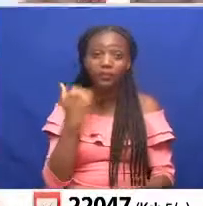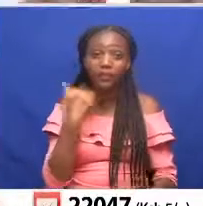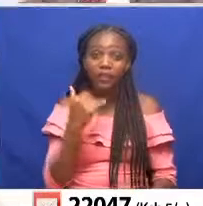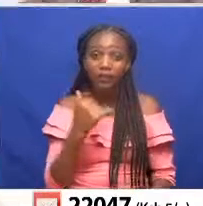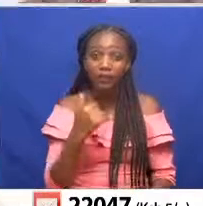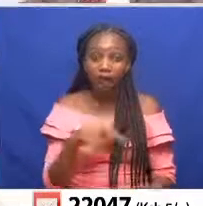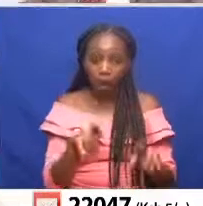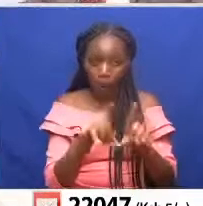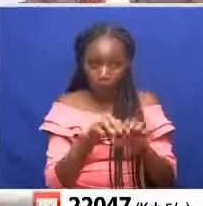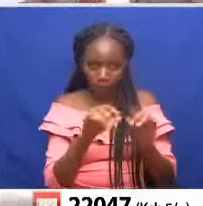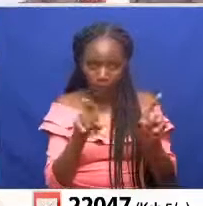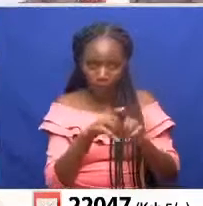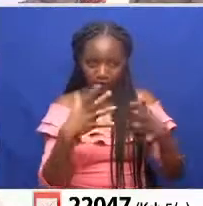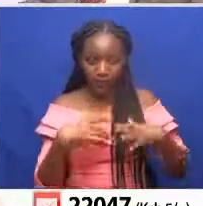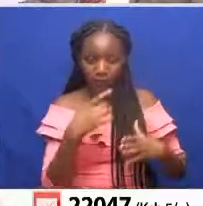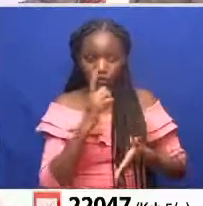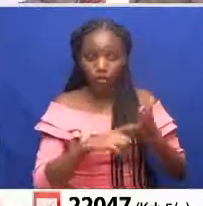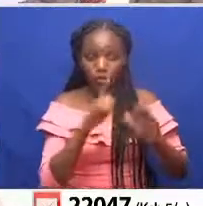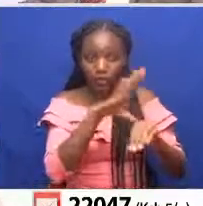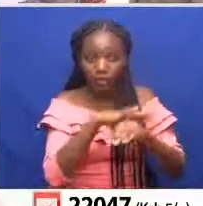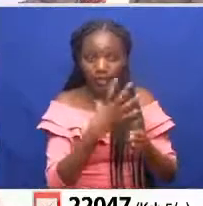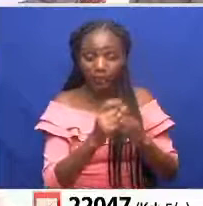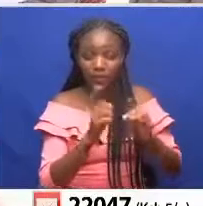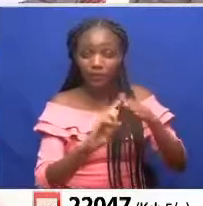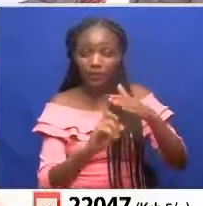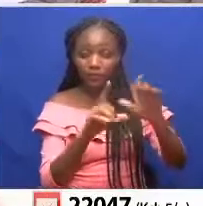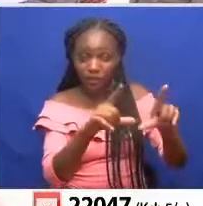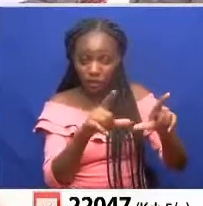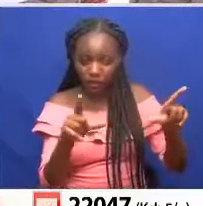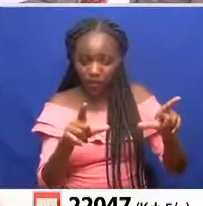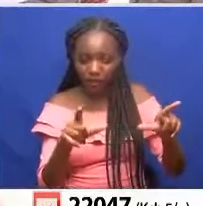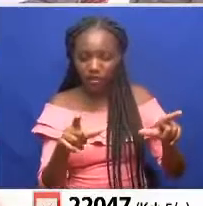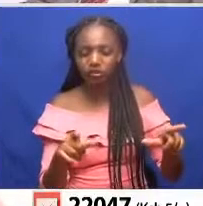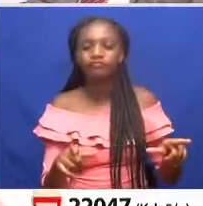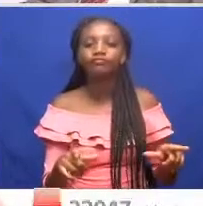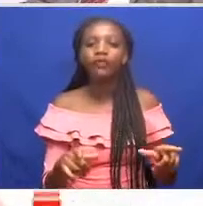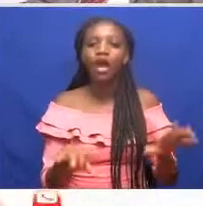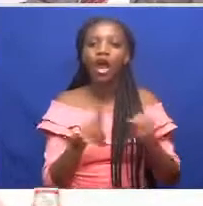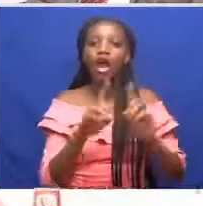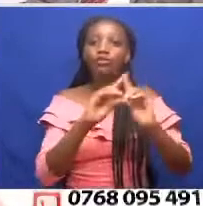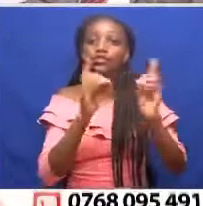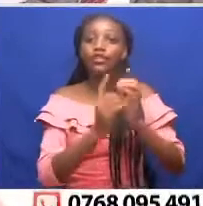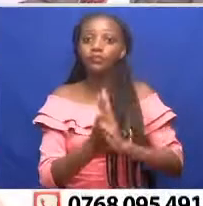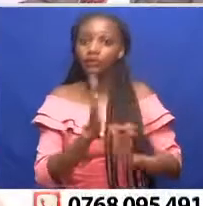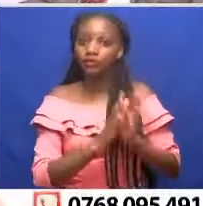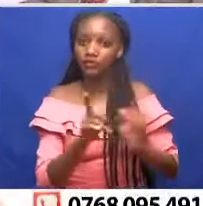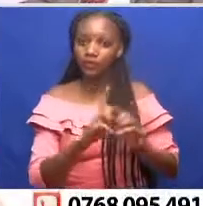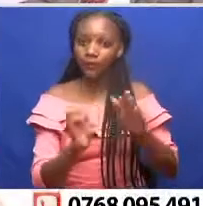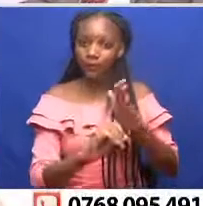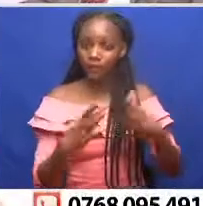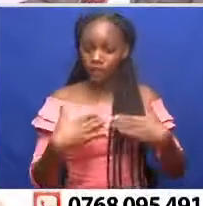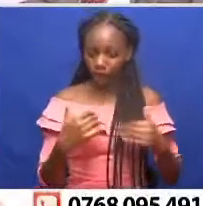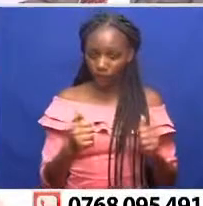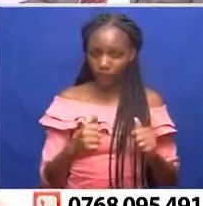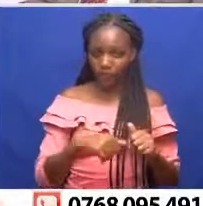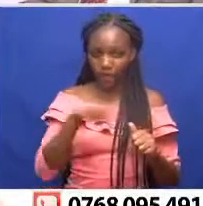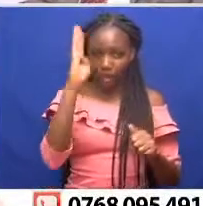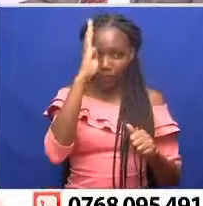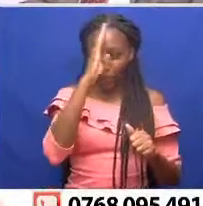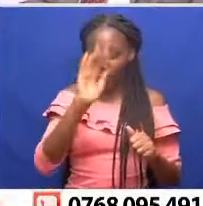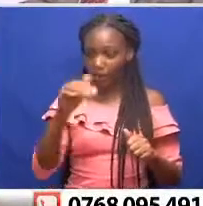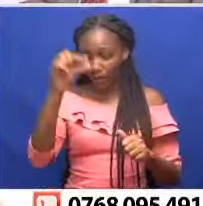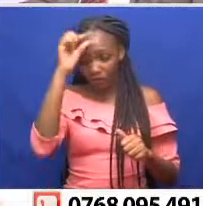investigators say that you have received funds from the Ministry of land the State Department of planning the Ministry of Health Bungoma County